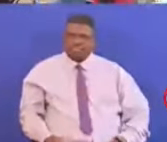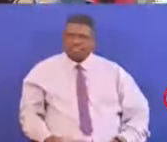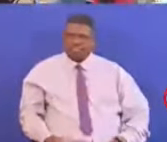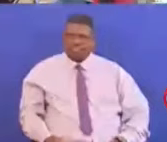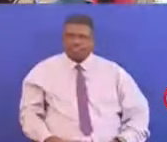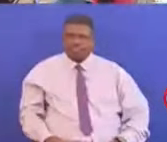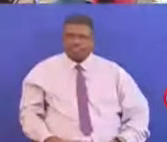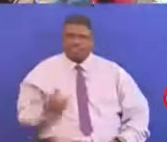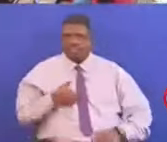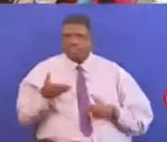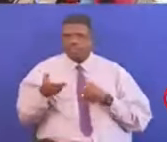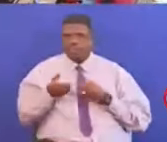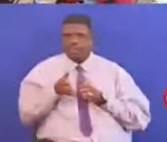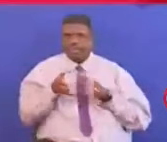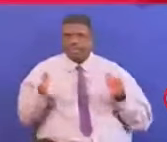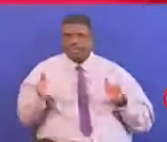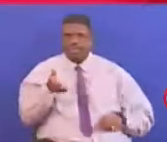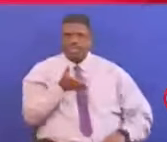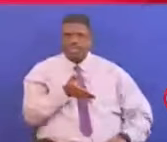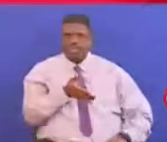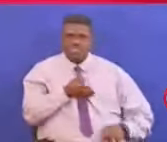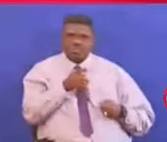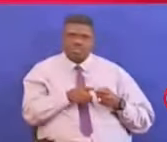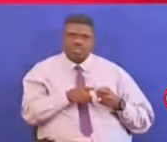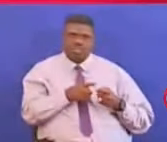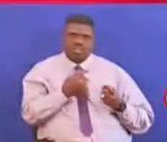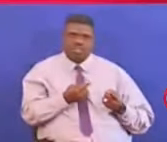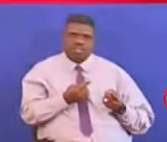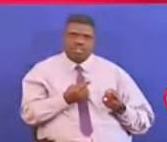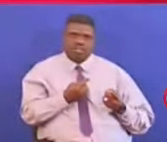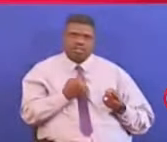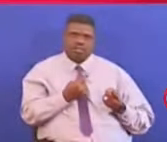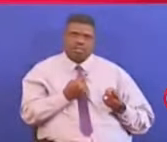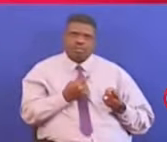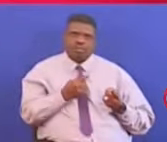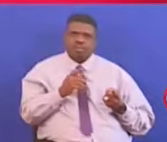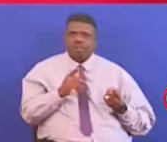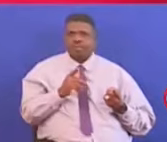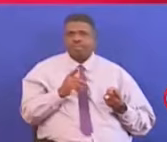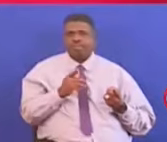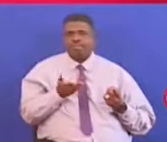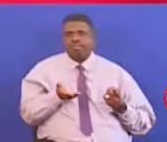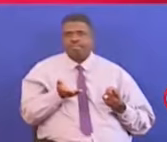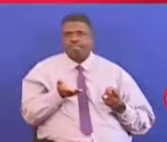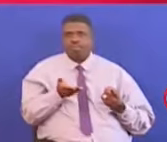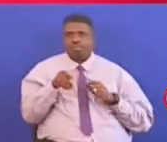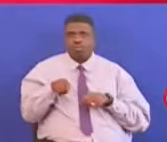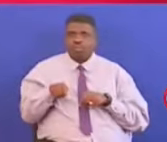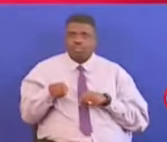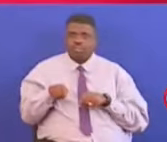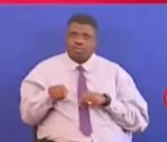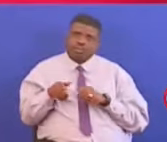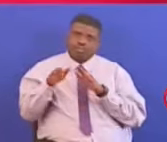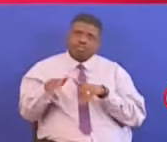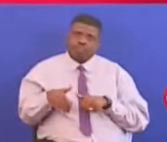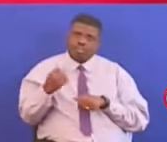May I take this opportunity first to send my sincere condolences to this National